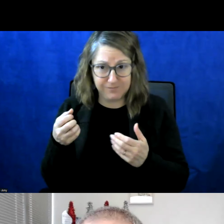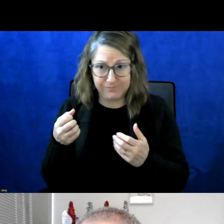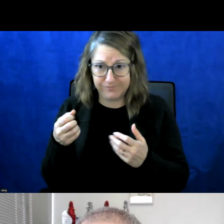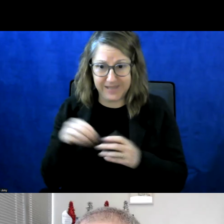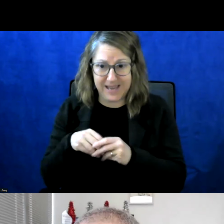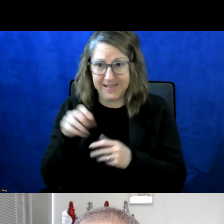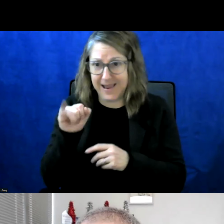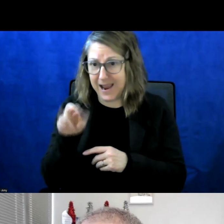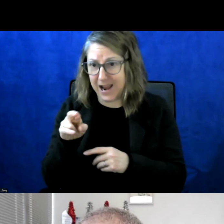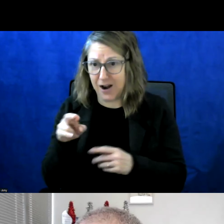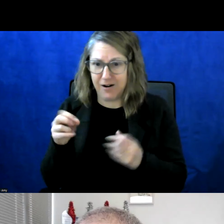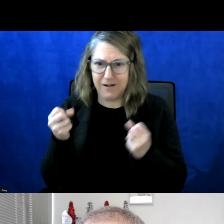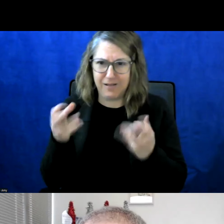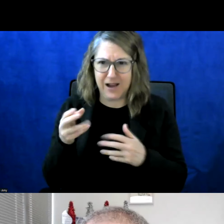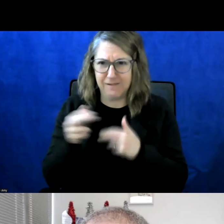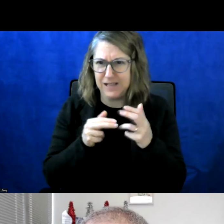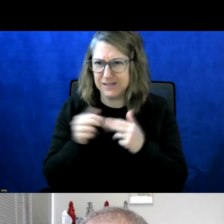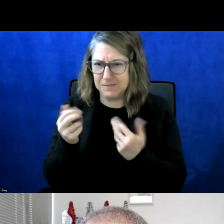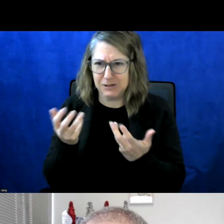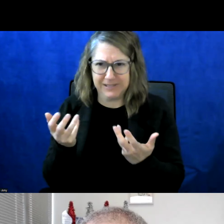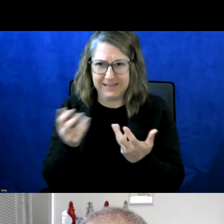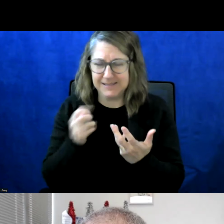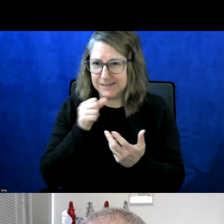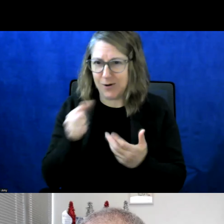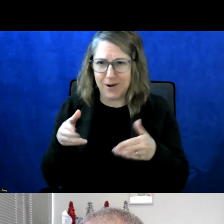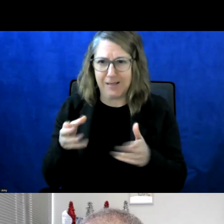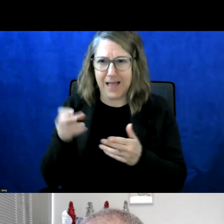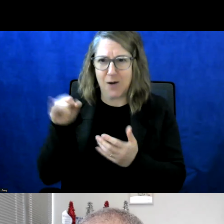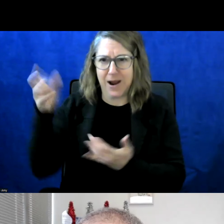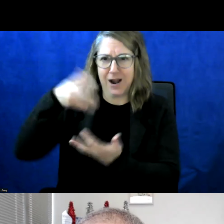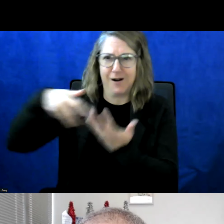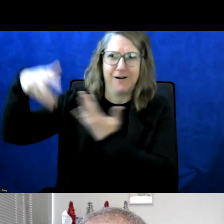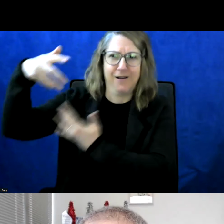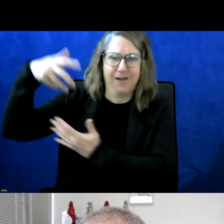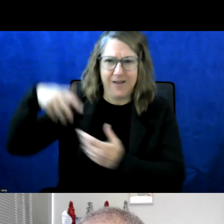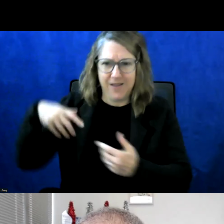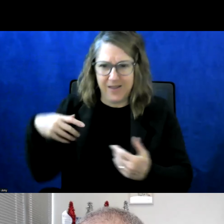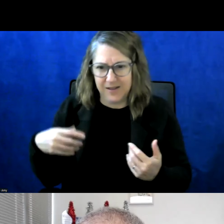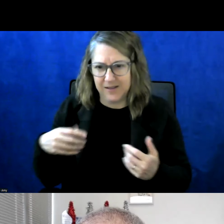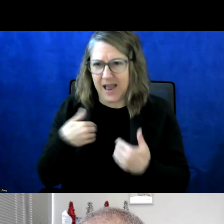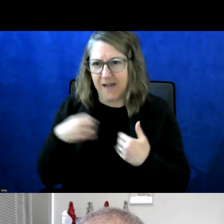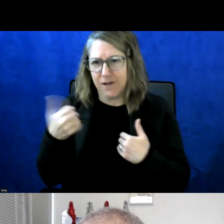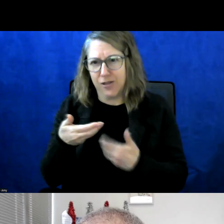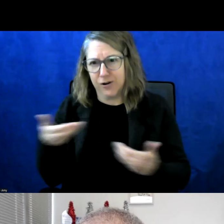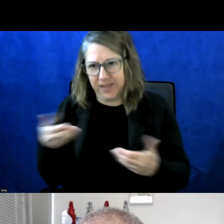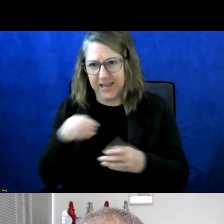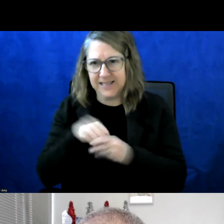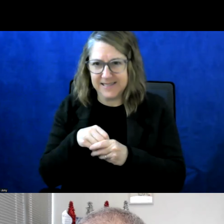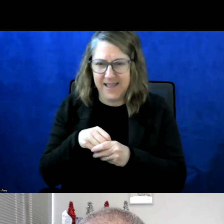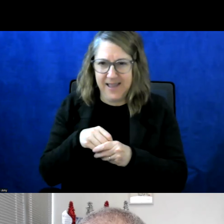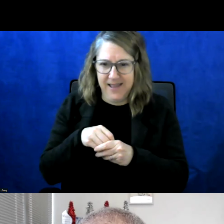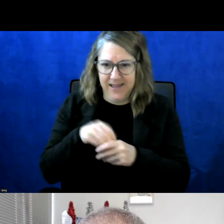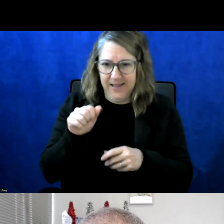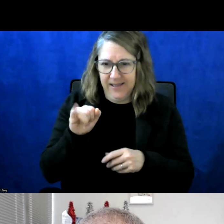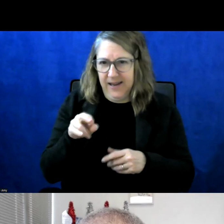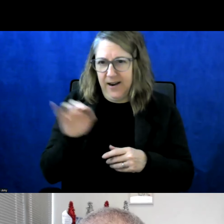of these buildings that are so airtight, and you have things that are coming off, other things that are concentrating in buildings that having to do